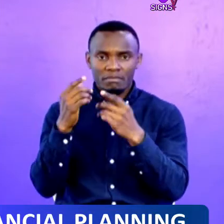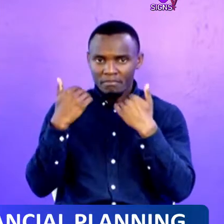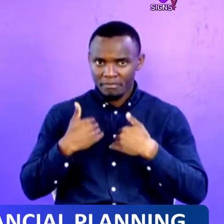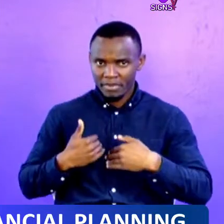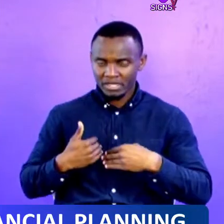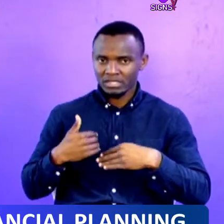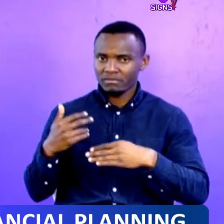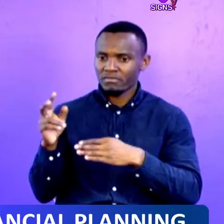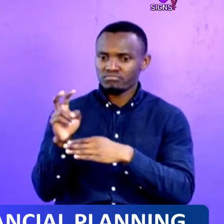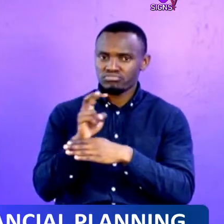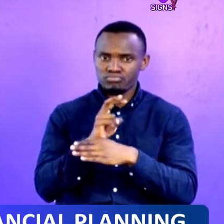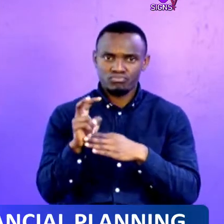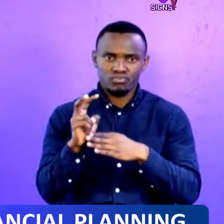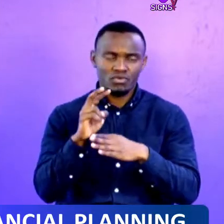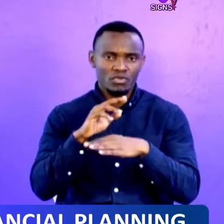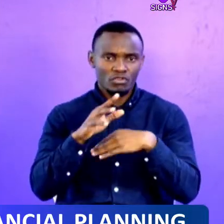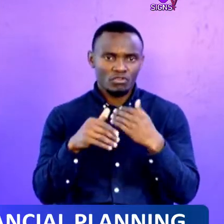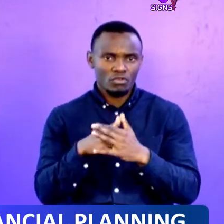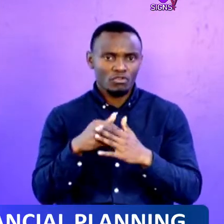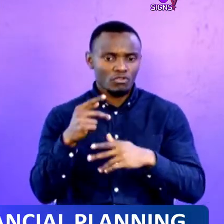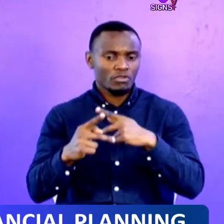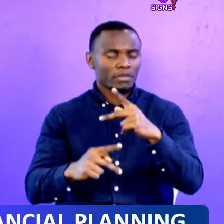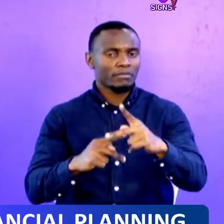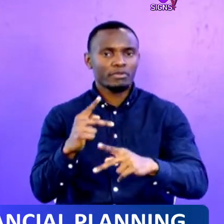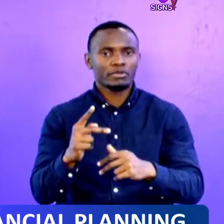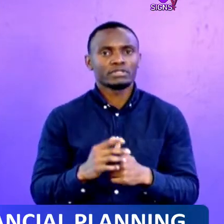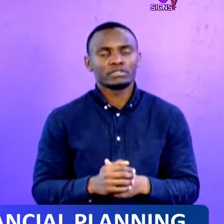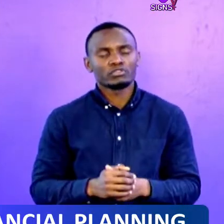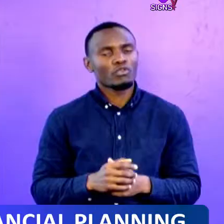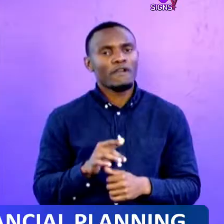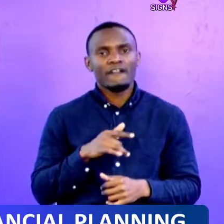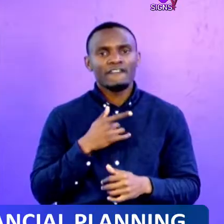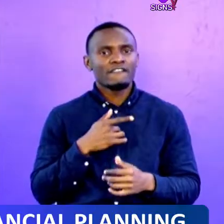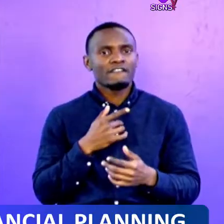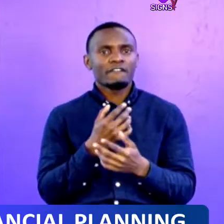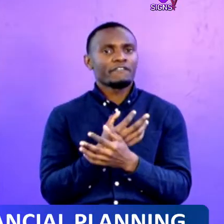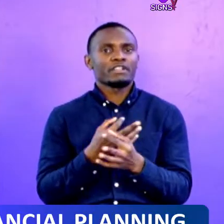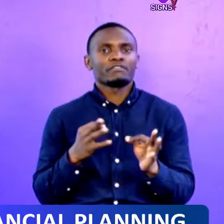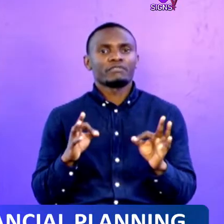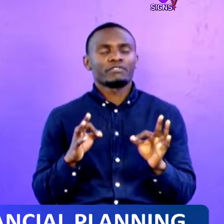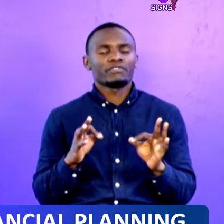process. So feel free to contact us